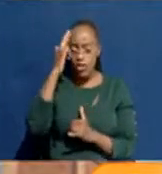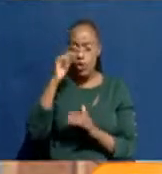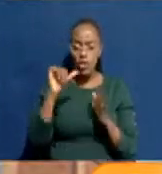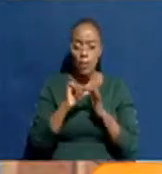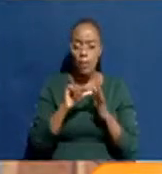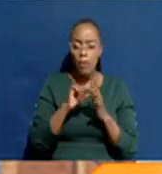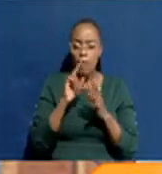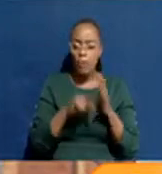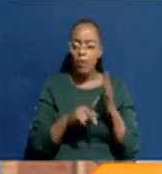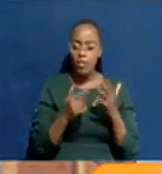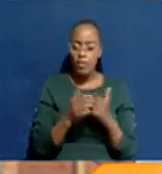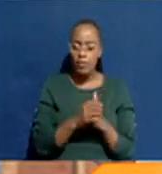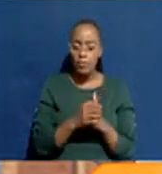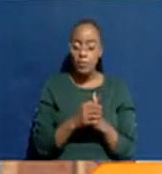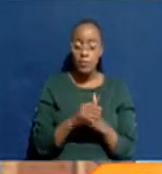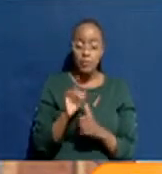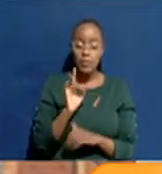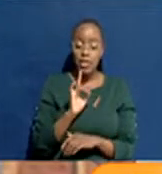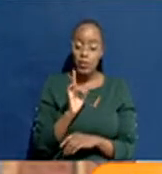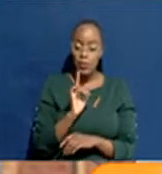problem?